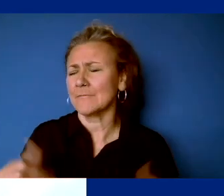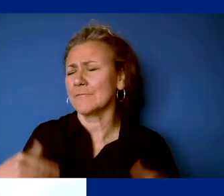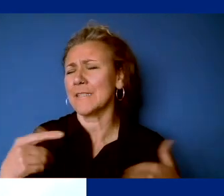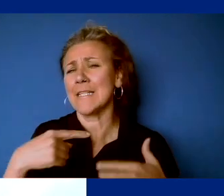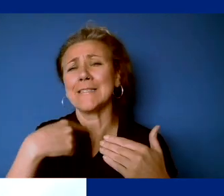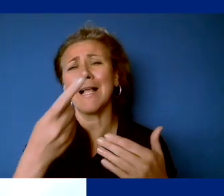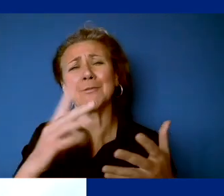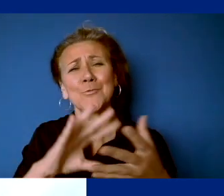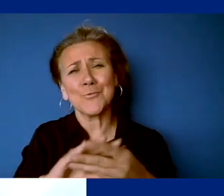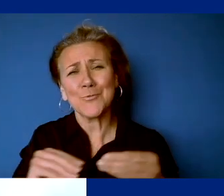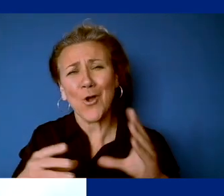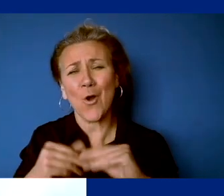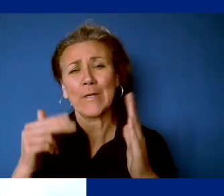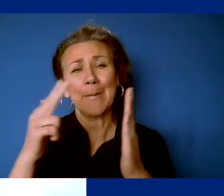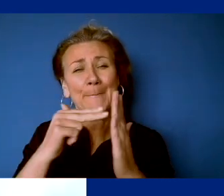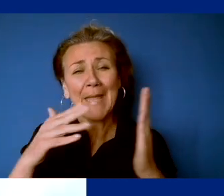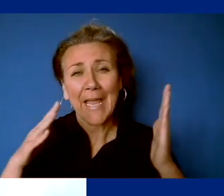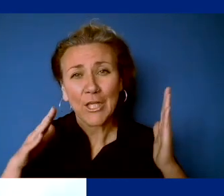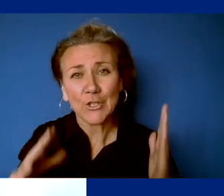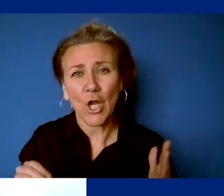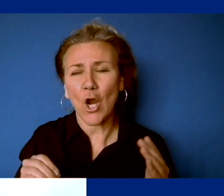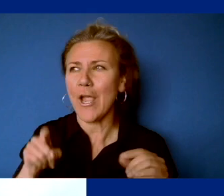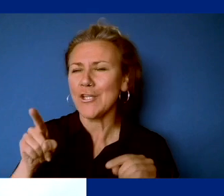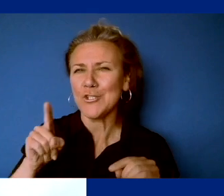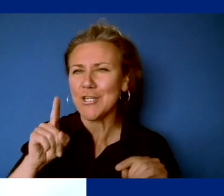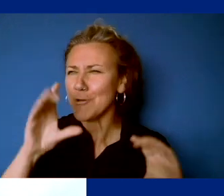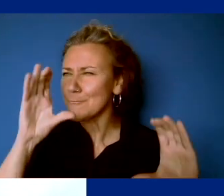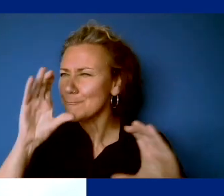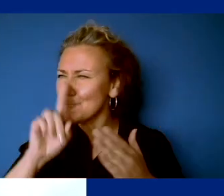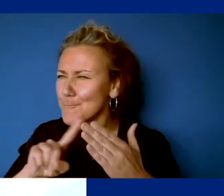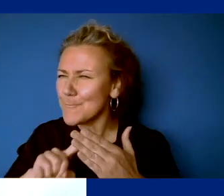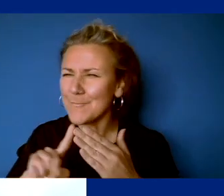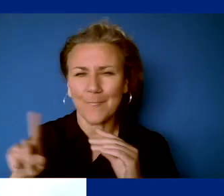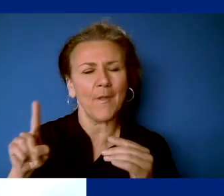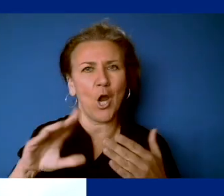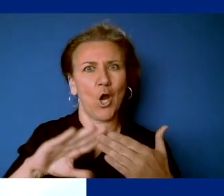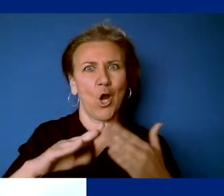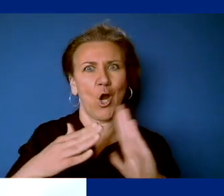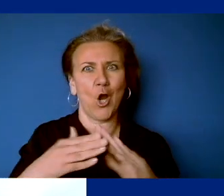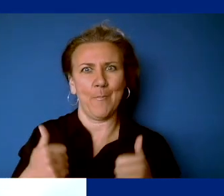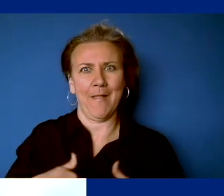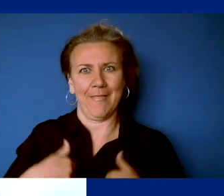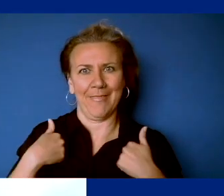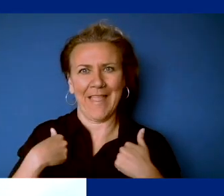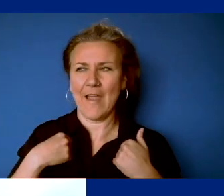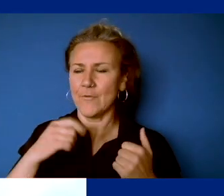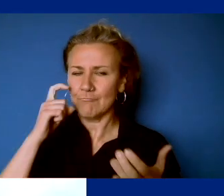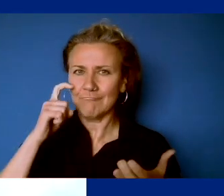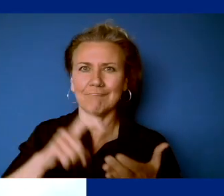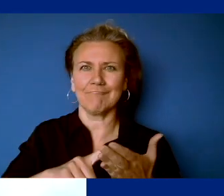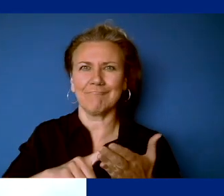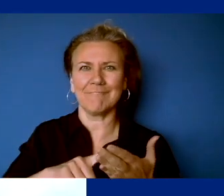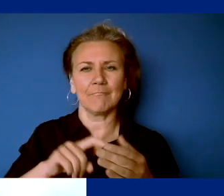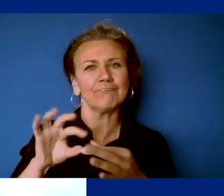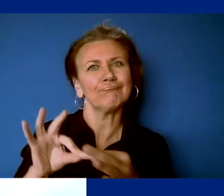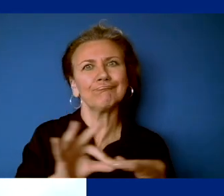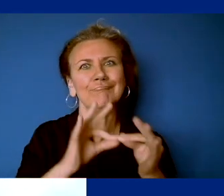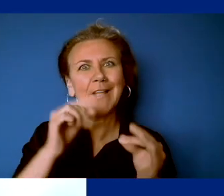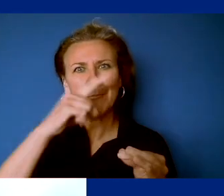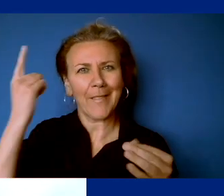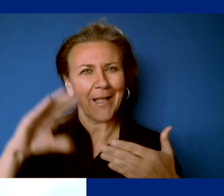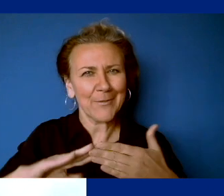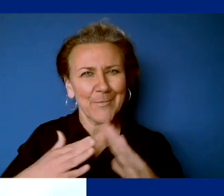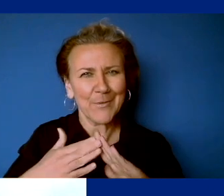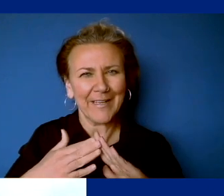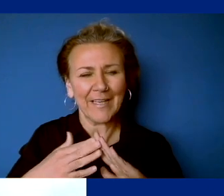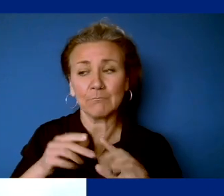storyteller, a painter, exploring urban life and the informal networks that sustain Black communal bonds. The proud daughter